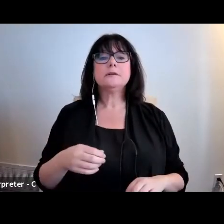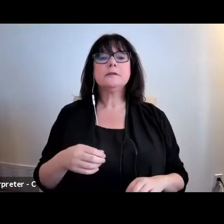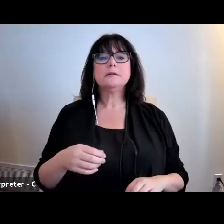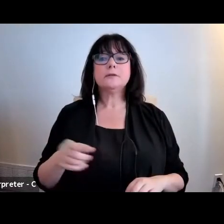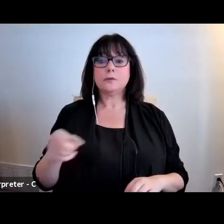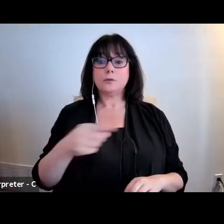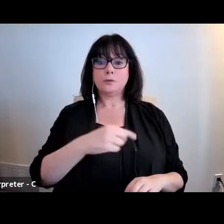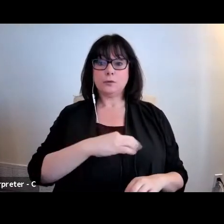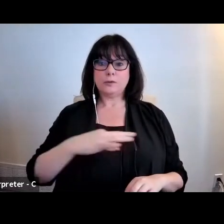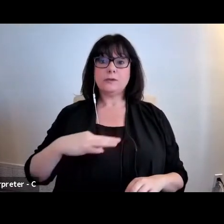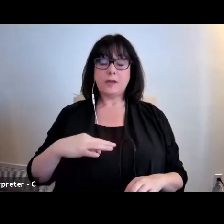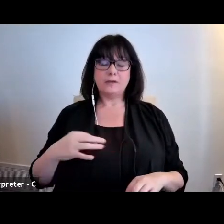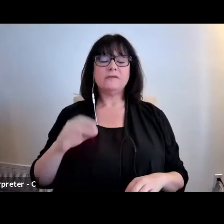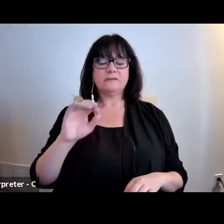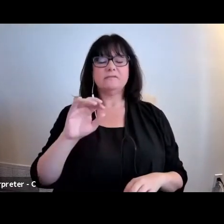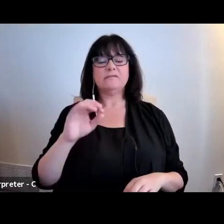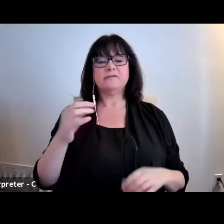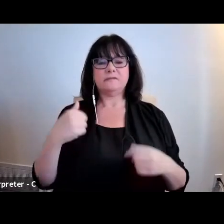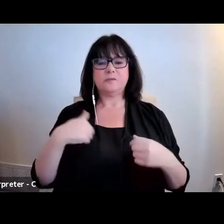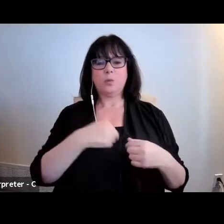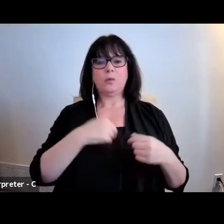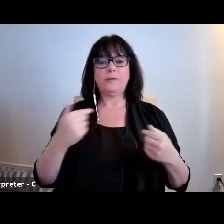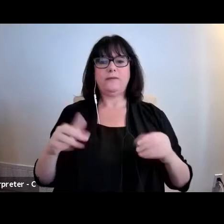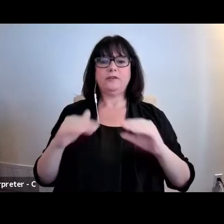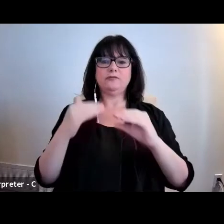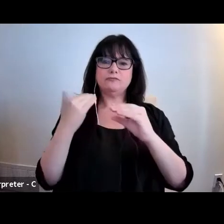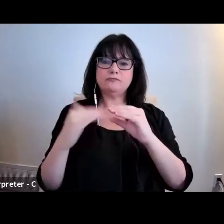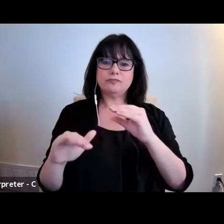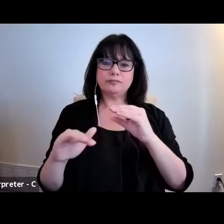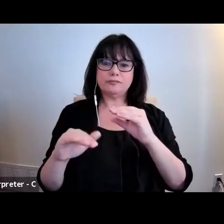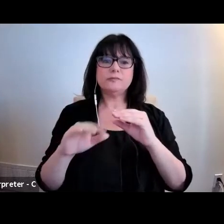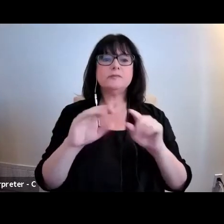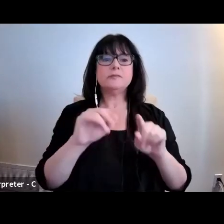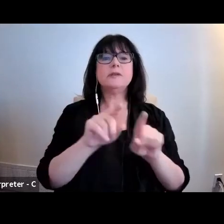and a communication that can also be found at the same website,